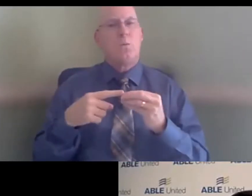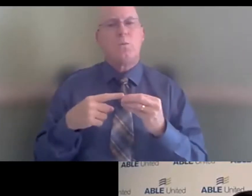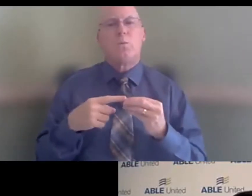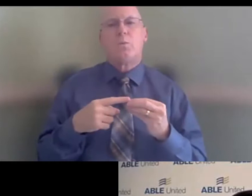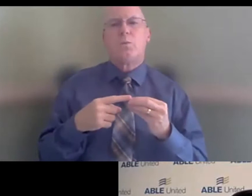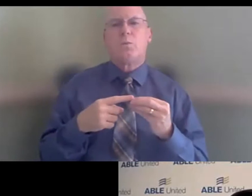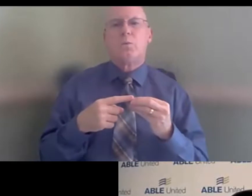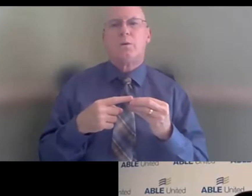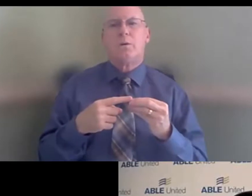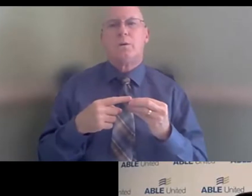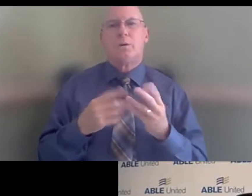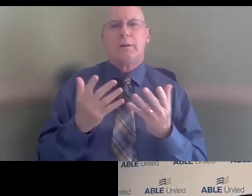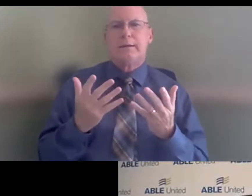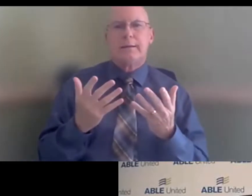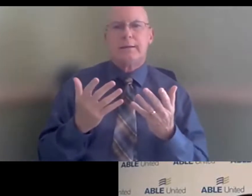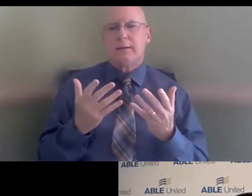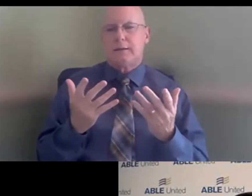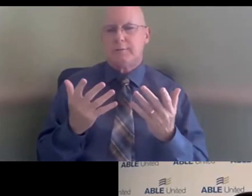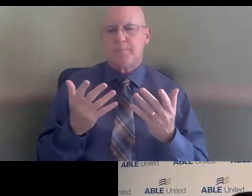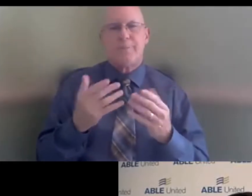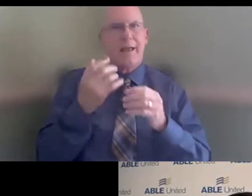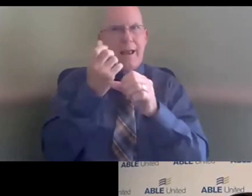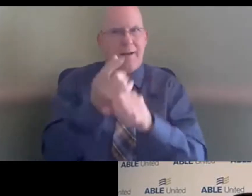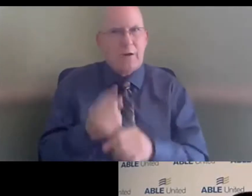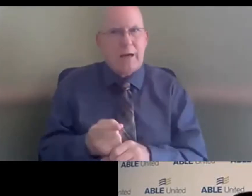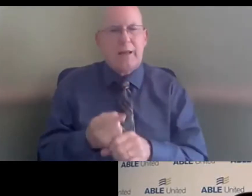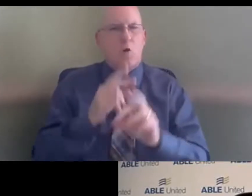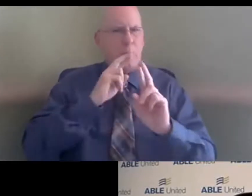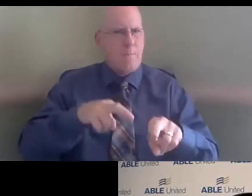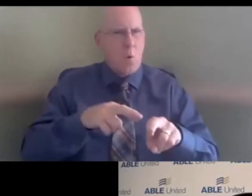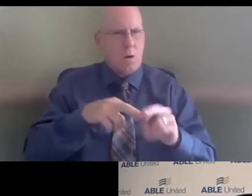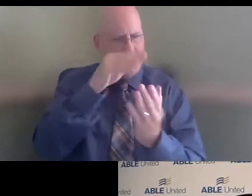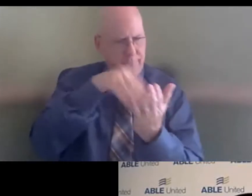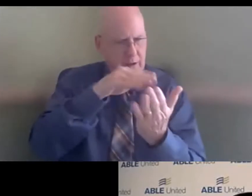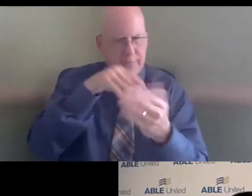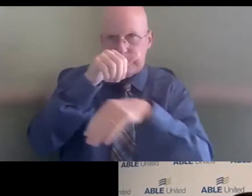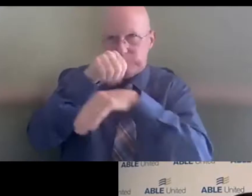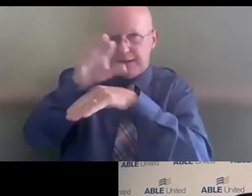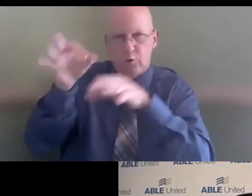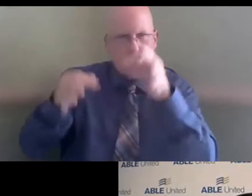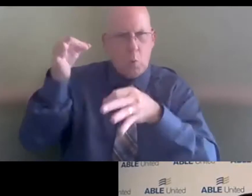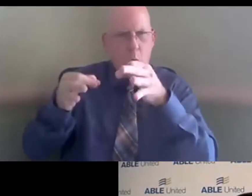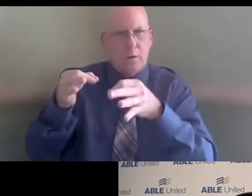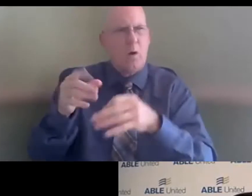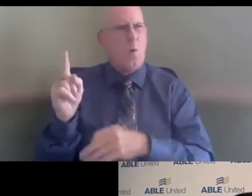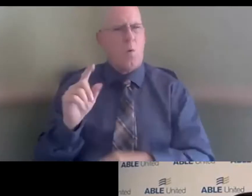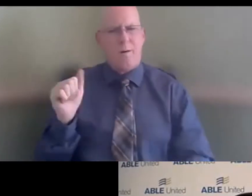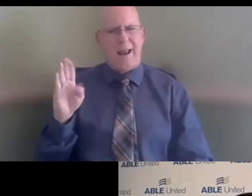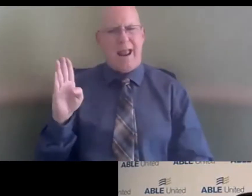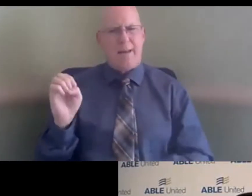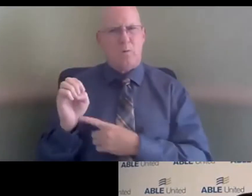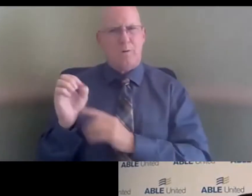the accounting, right? The yearly report that has to go in, and where does ABLE accounts kind of